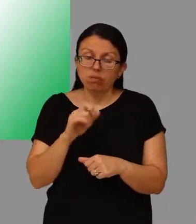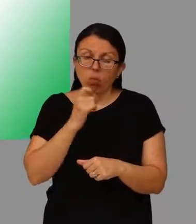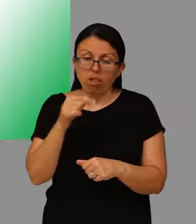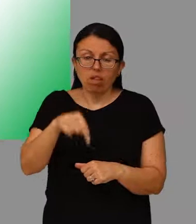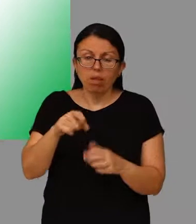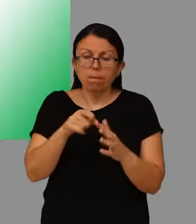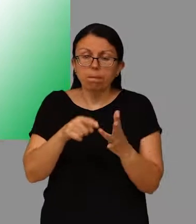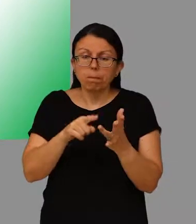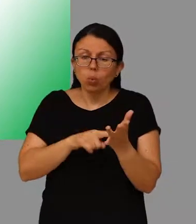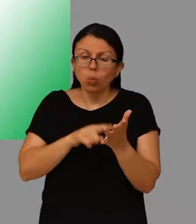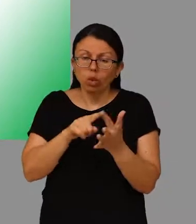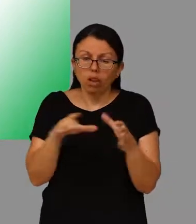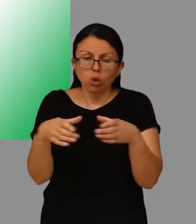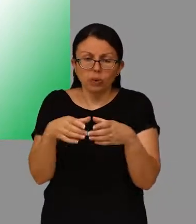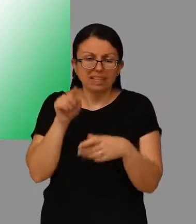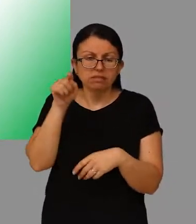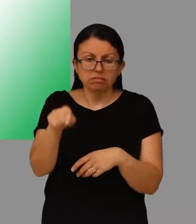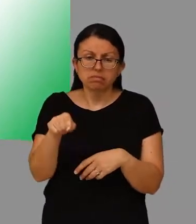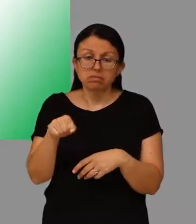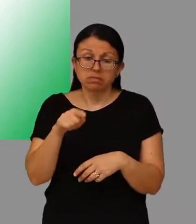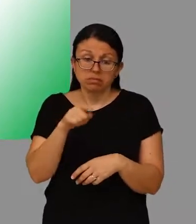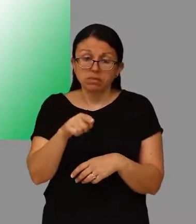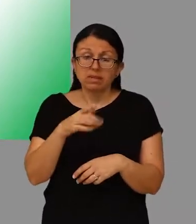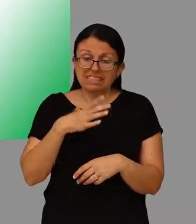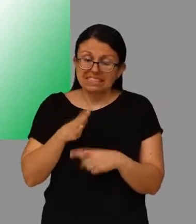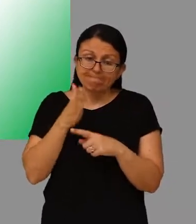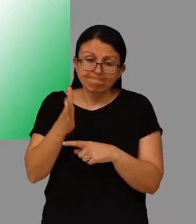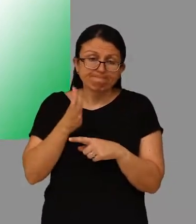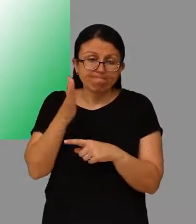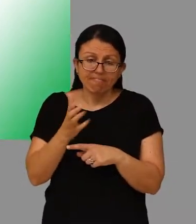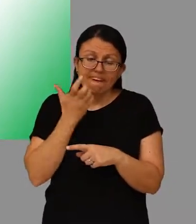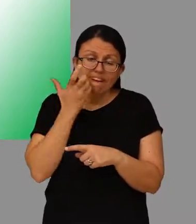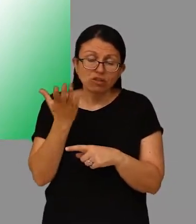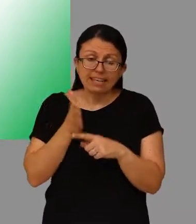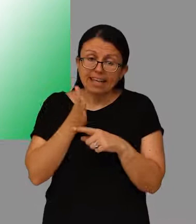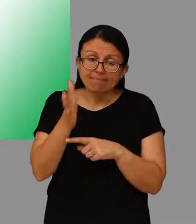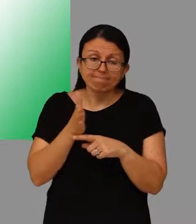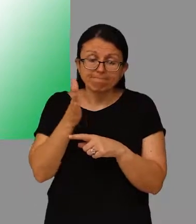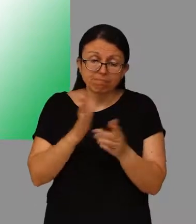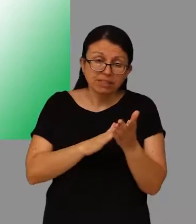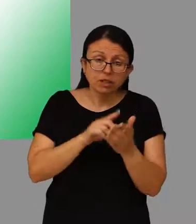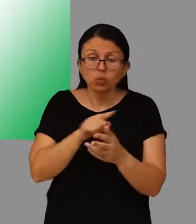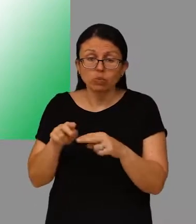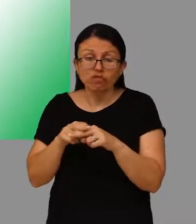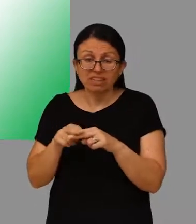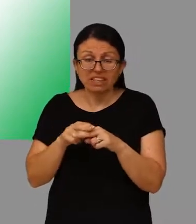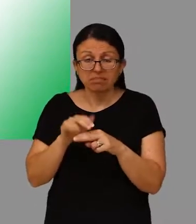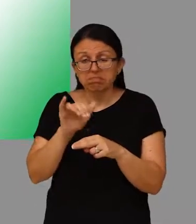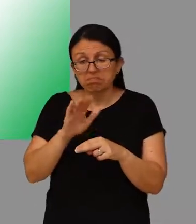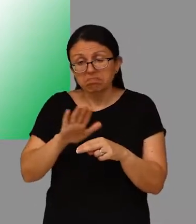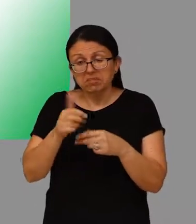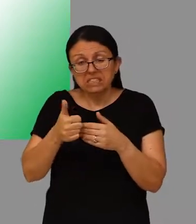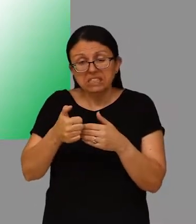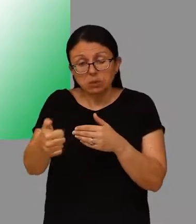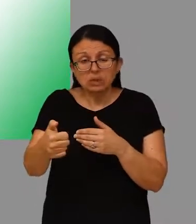done at our pool unit. You may well find that you need to attend every day, Monday to Friday, for up